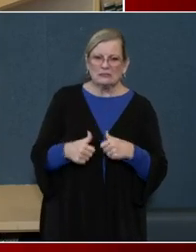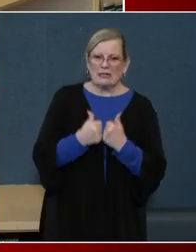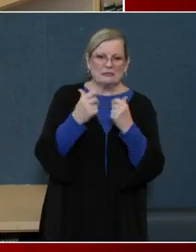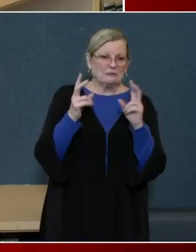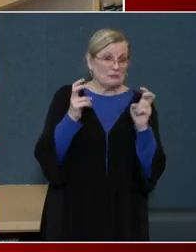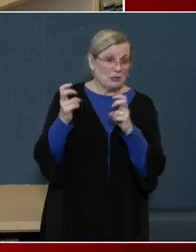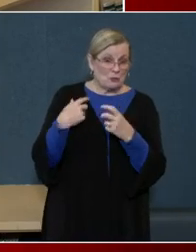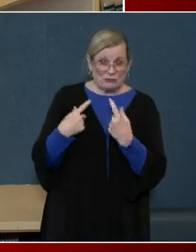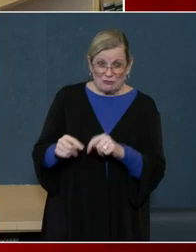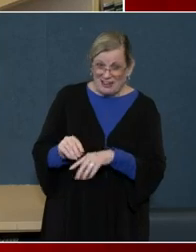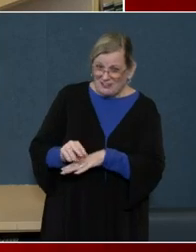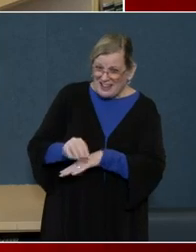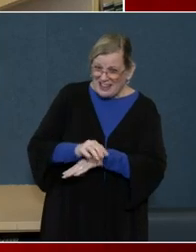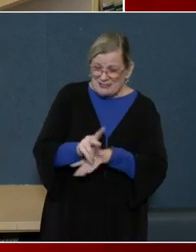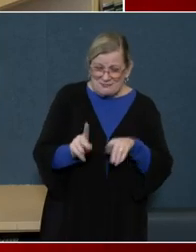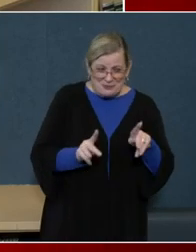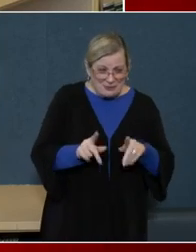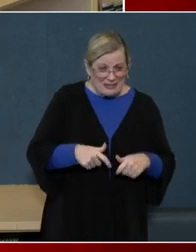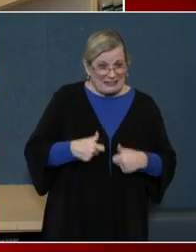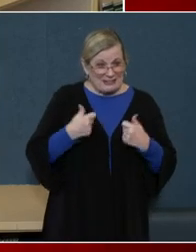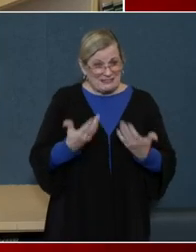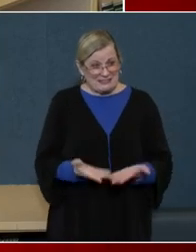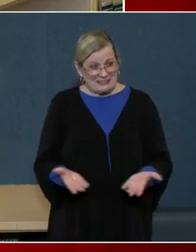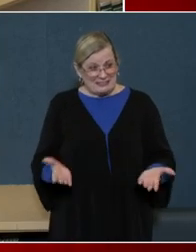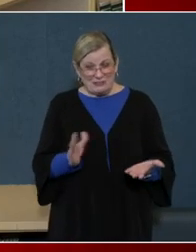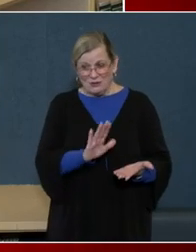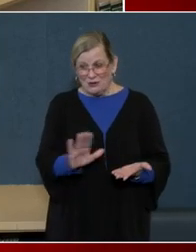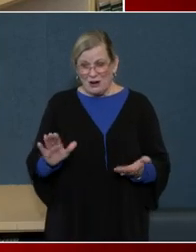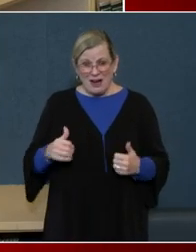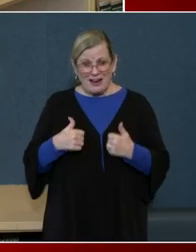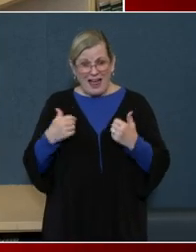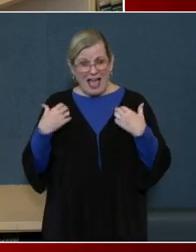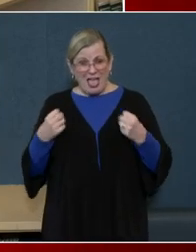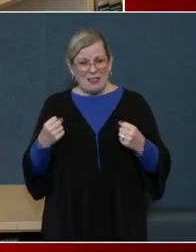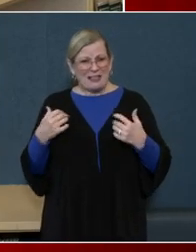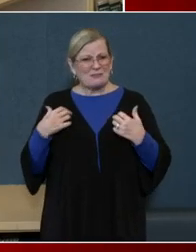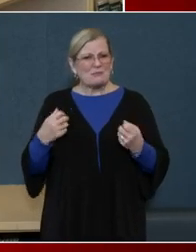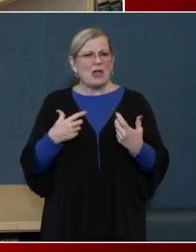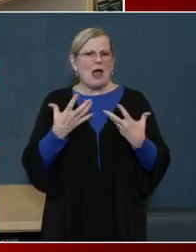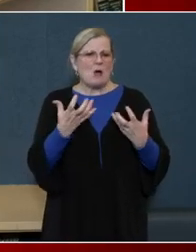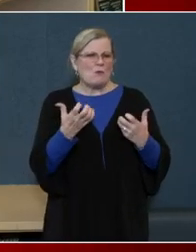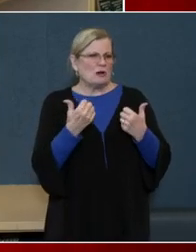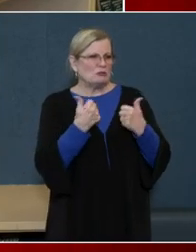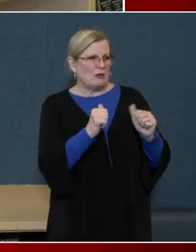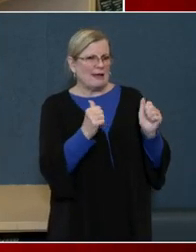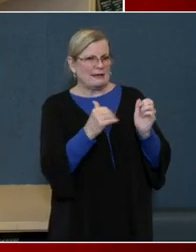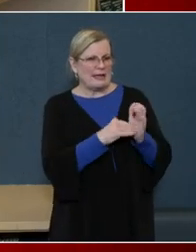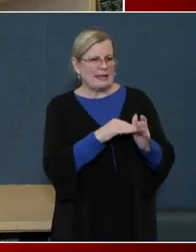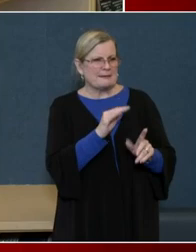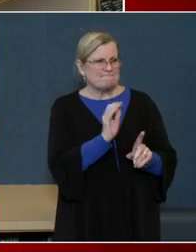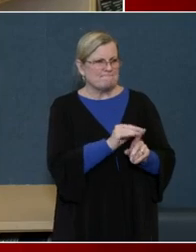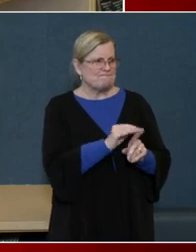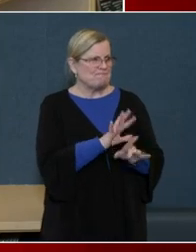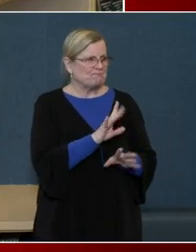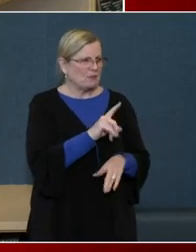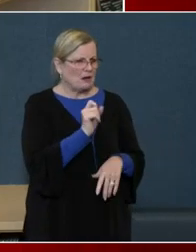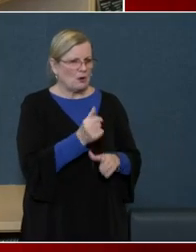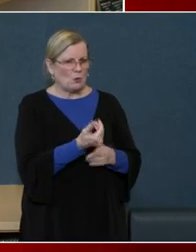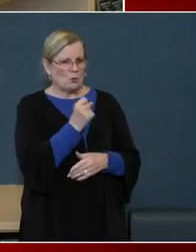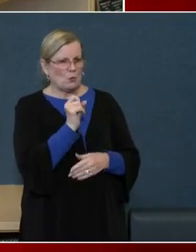what their level of potential exposure are at this time. One more stab at this. Given what you know about the Rose Garden event, would you consider that a super spreader